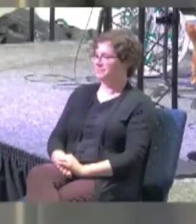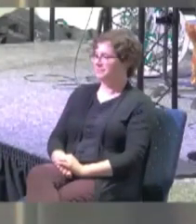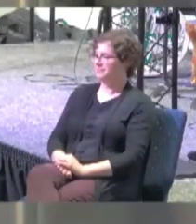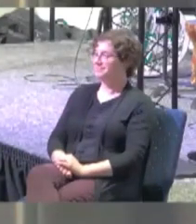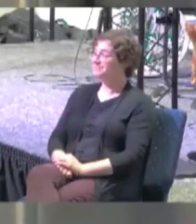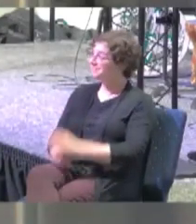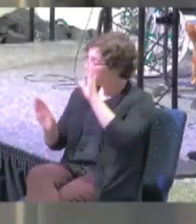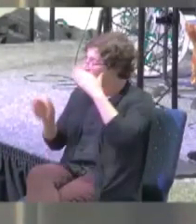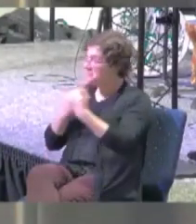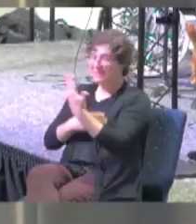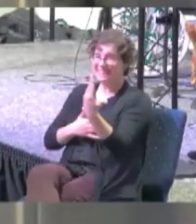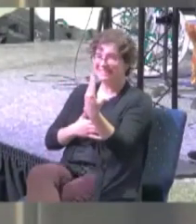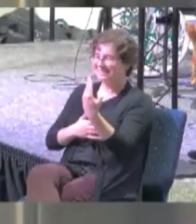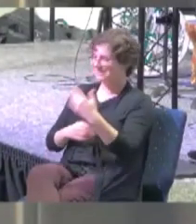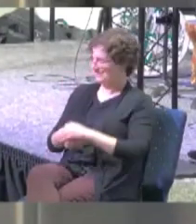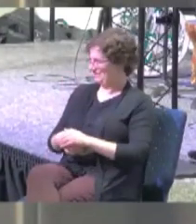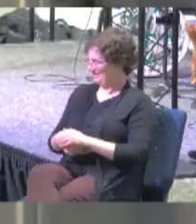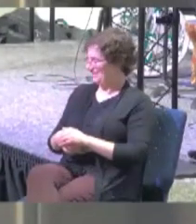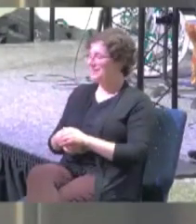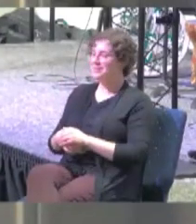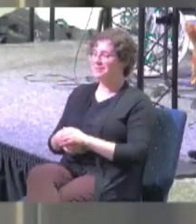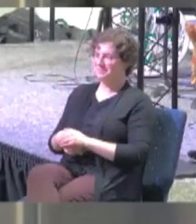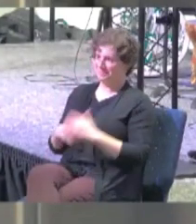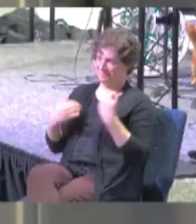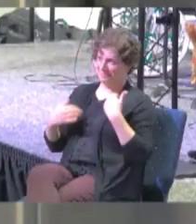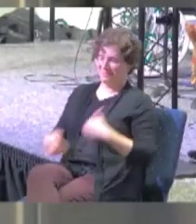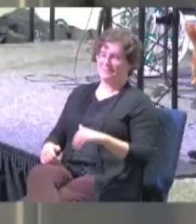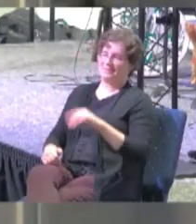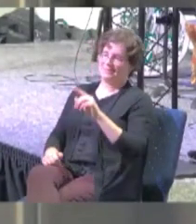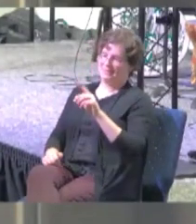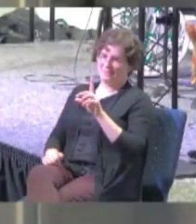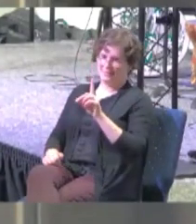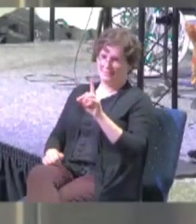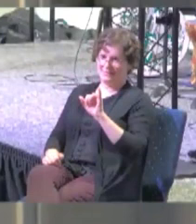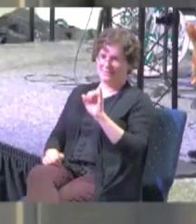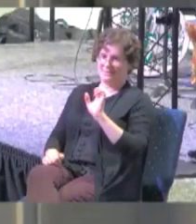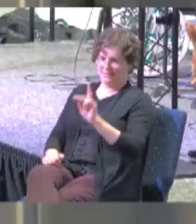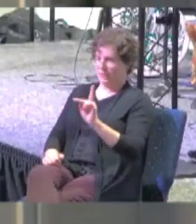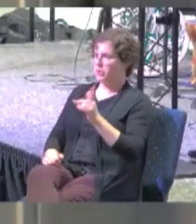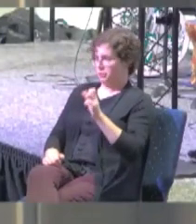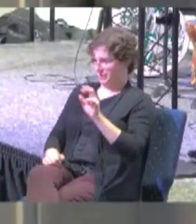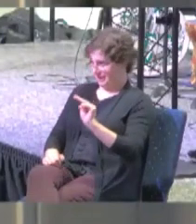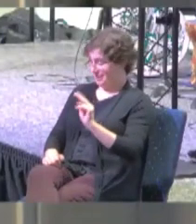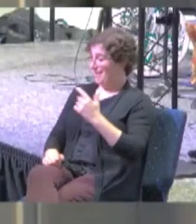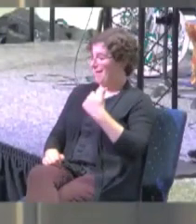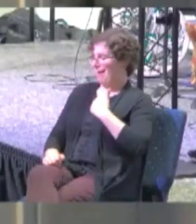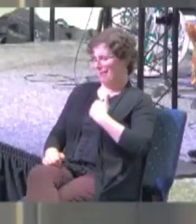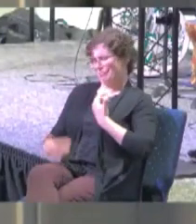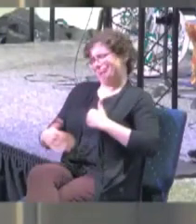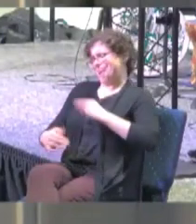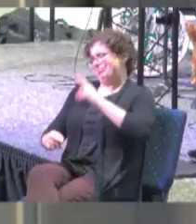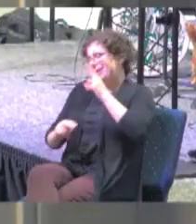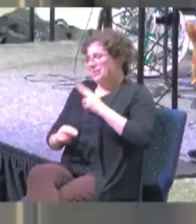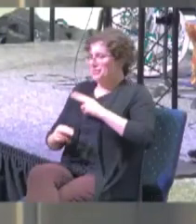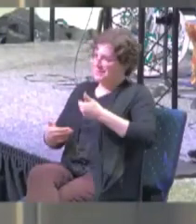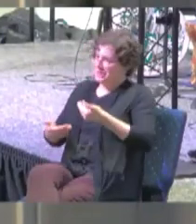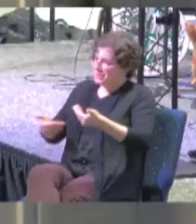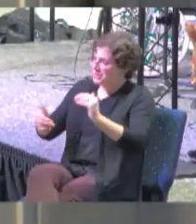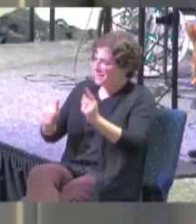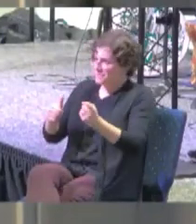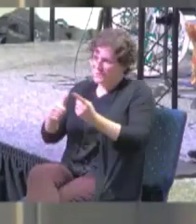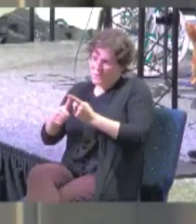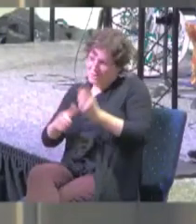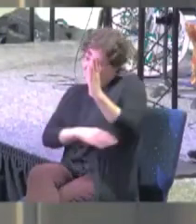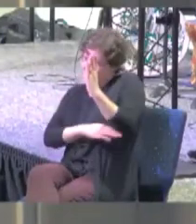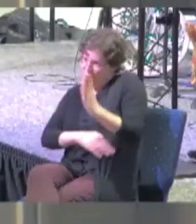Good morning. My name is Dick Cronenman, and it's my privilege and pleasure to introduce our first Beekman